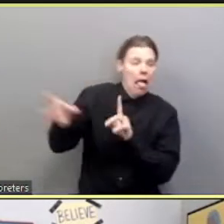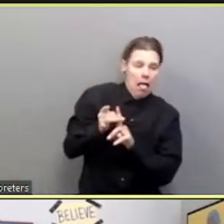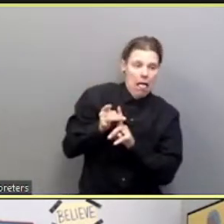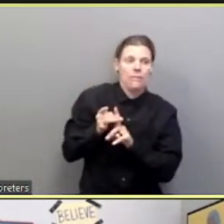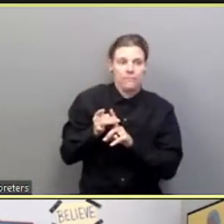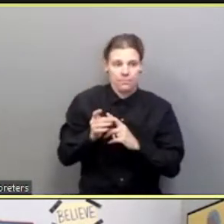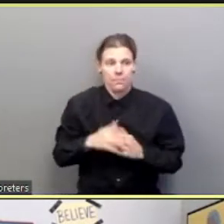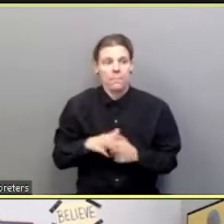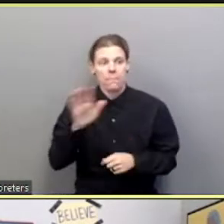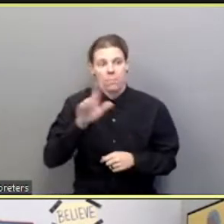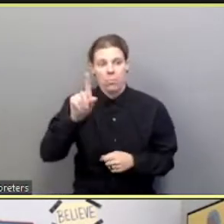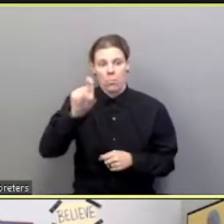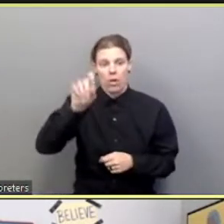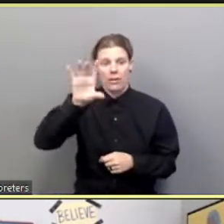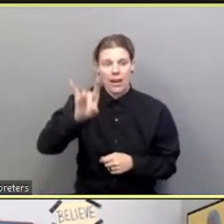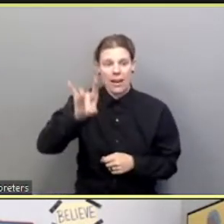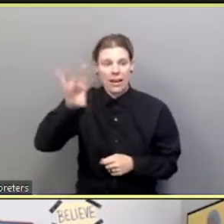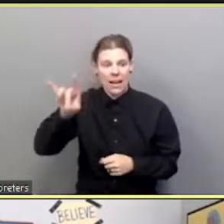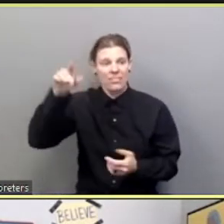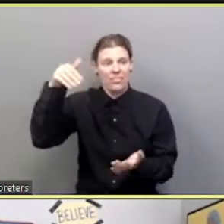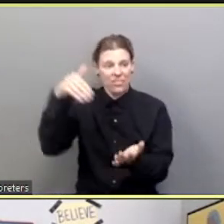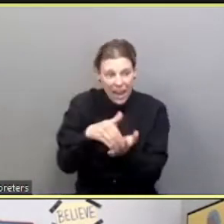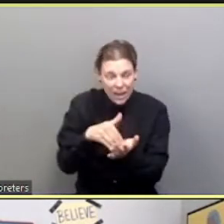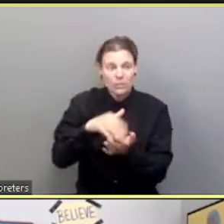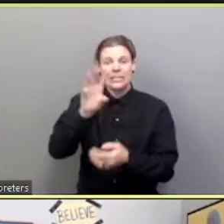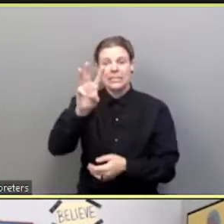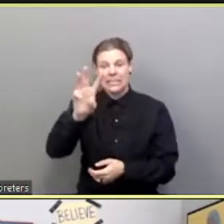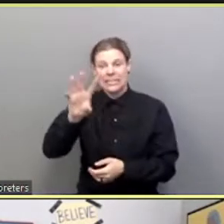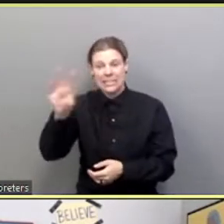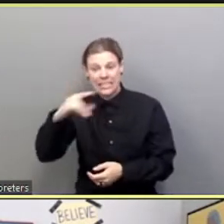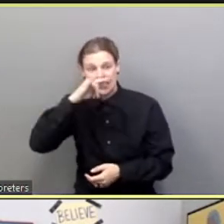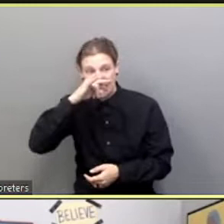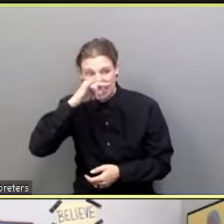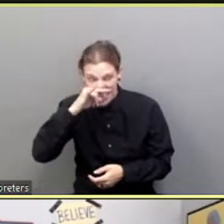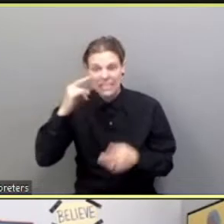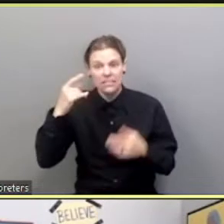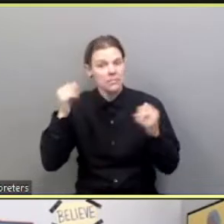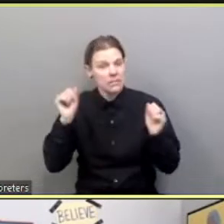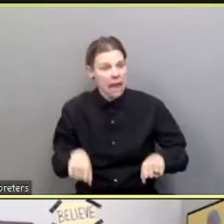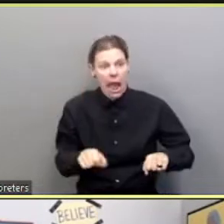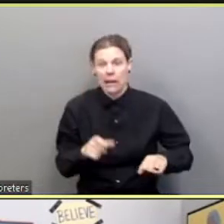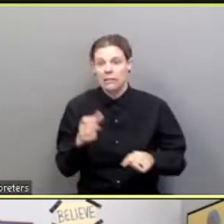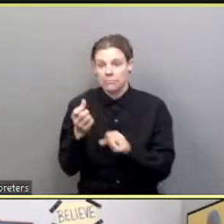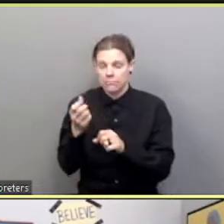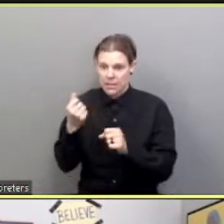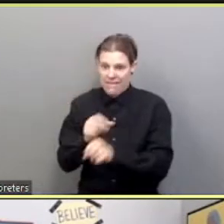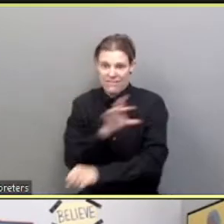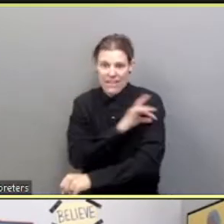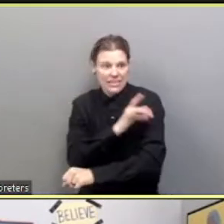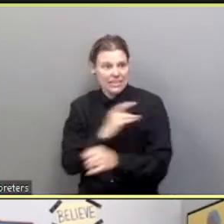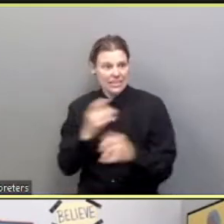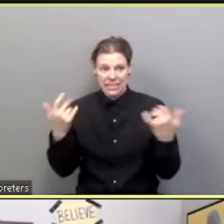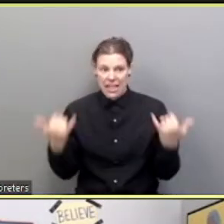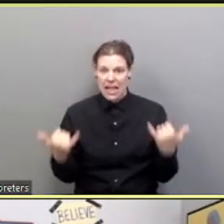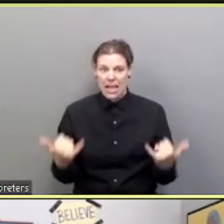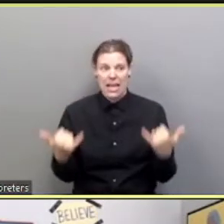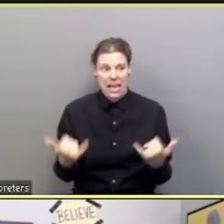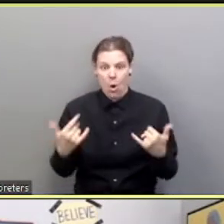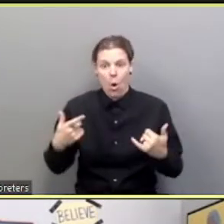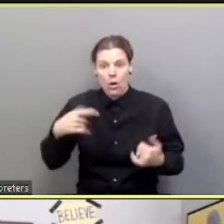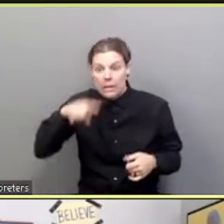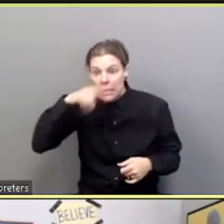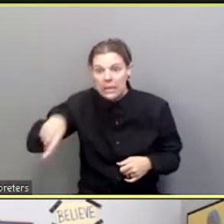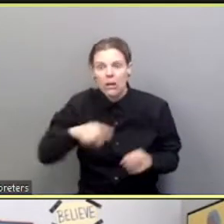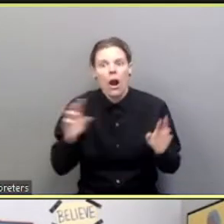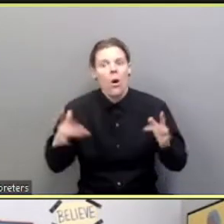188,866 kids in New Mexico who can get vaccinated. And I know some of them already did, so we're excited about that. Next slide.